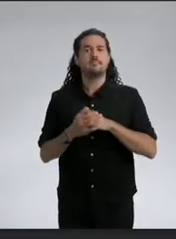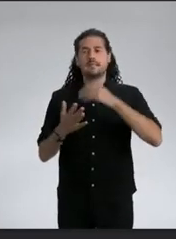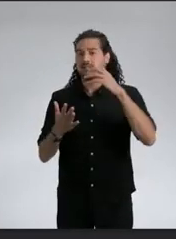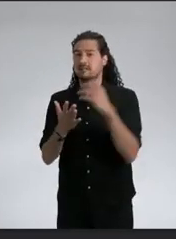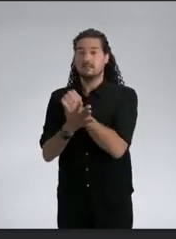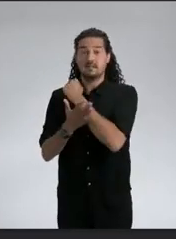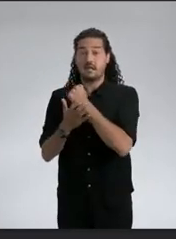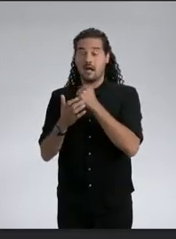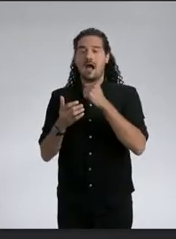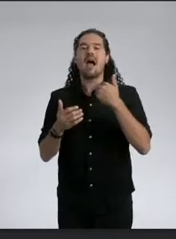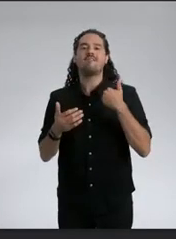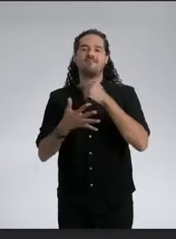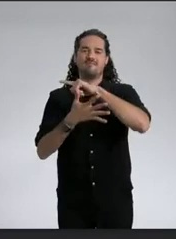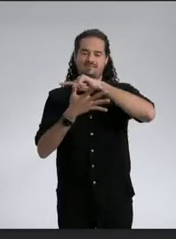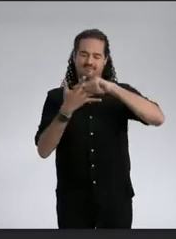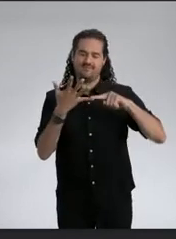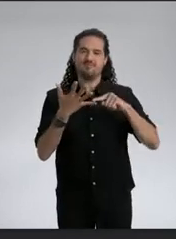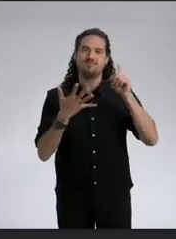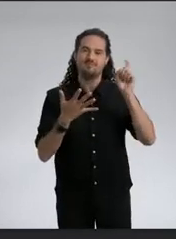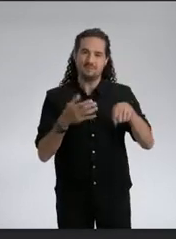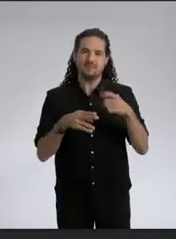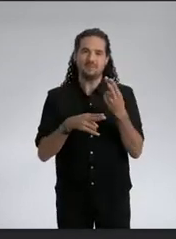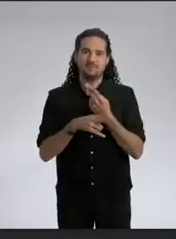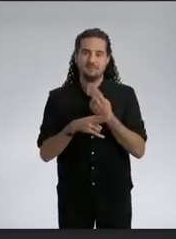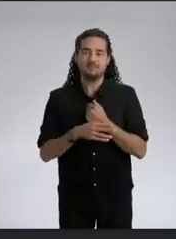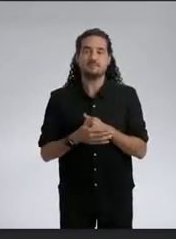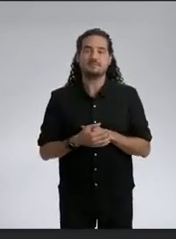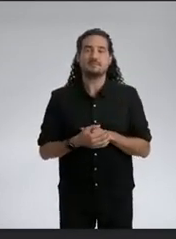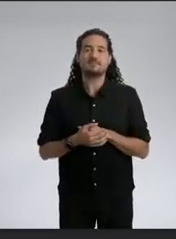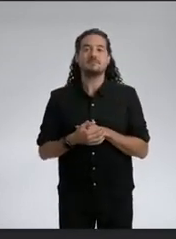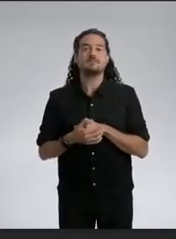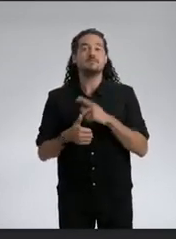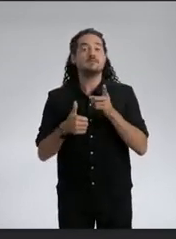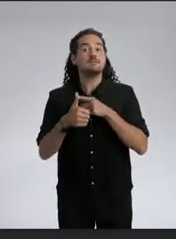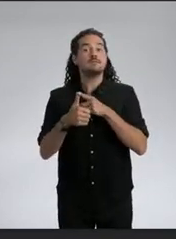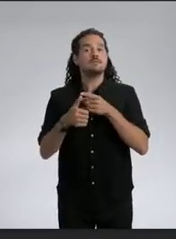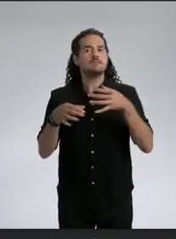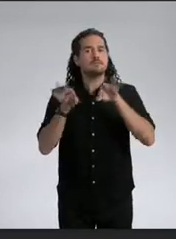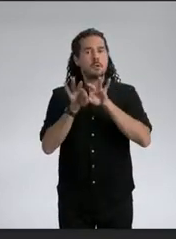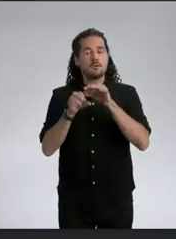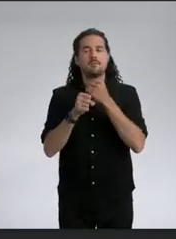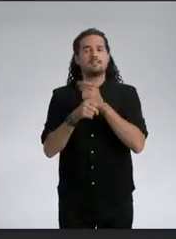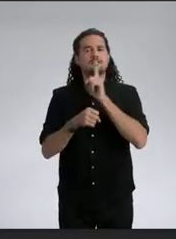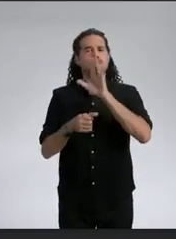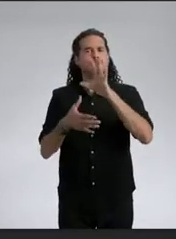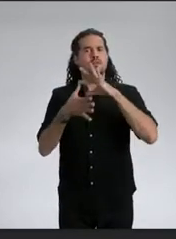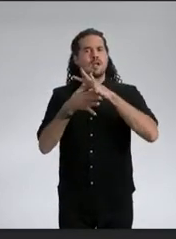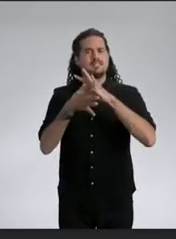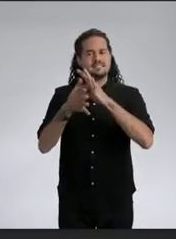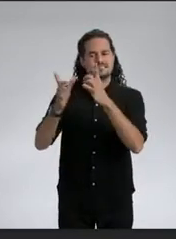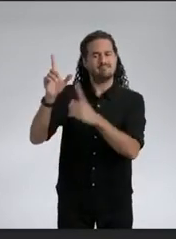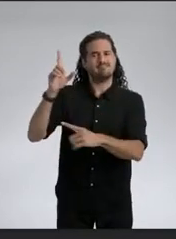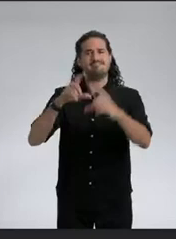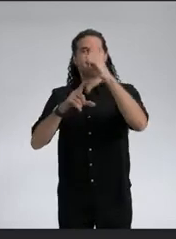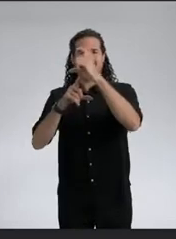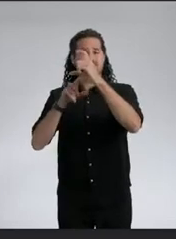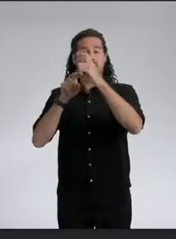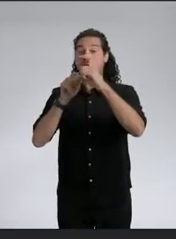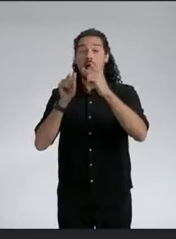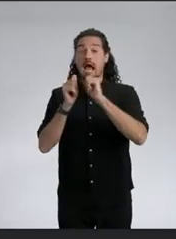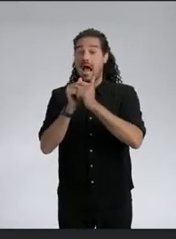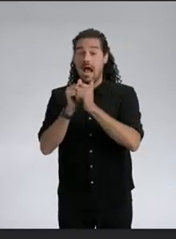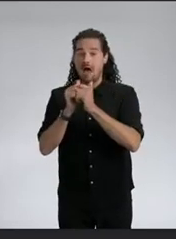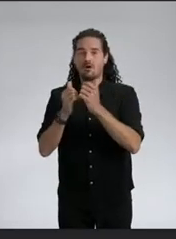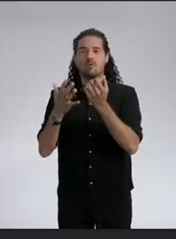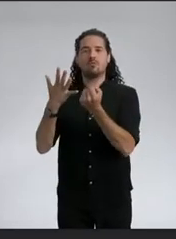that you need to do. You can help make sure the right content is featured in the marquee slots at the top of the summary by setting a relevant score on